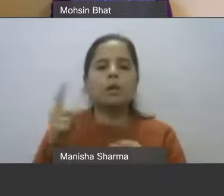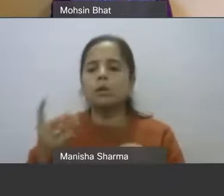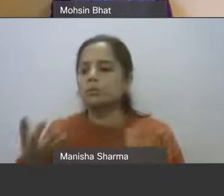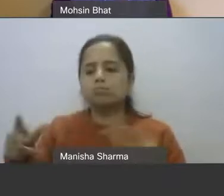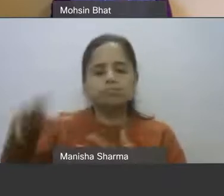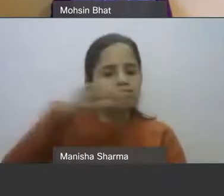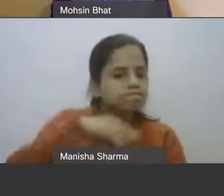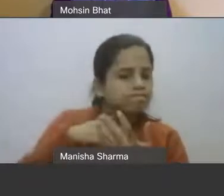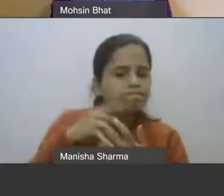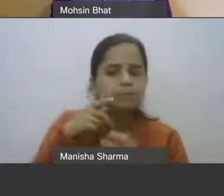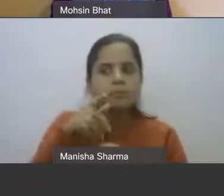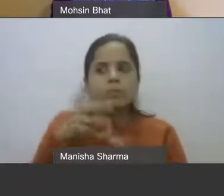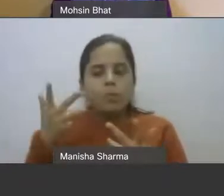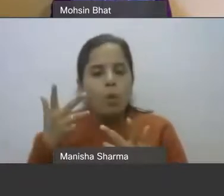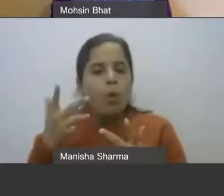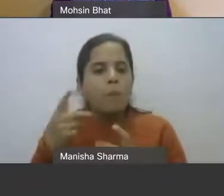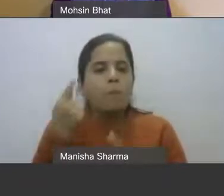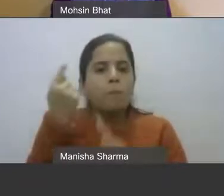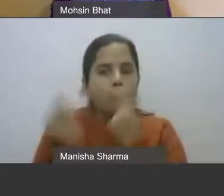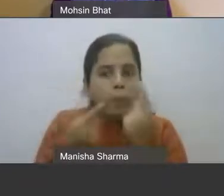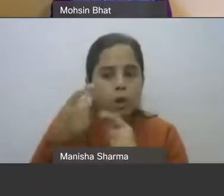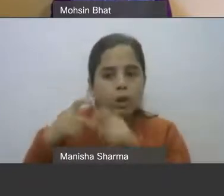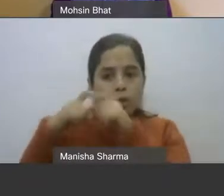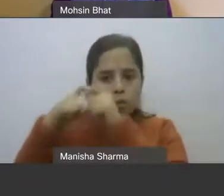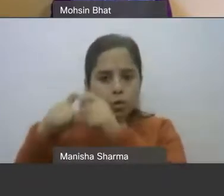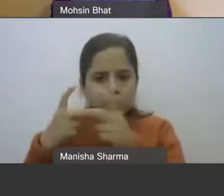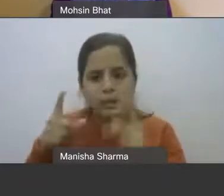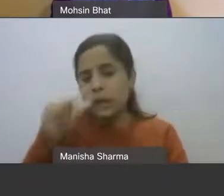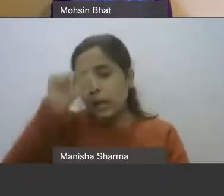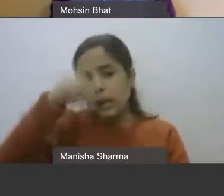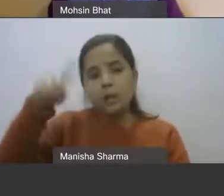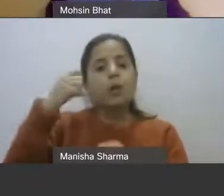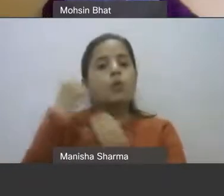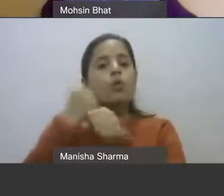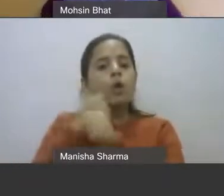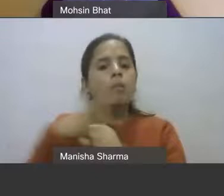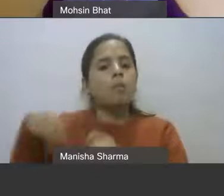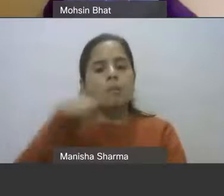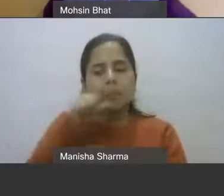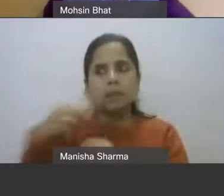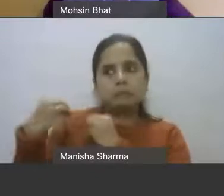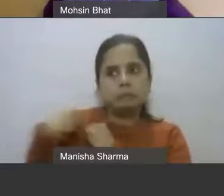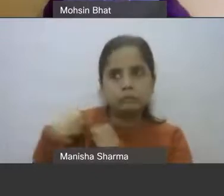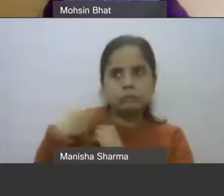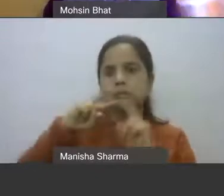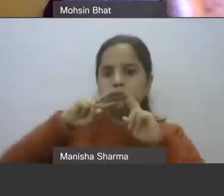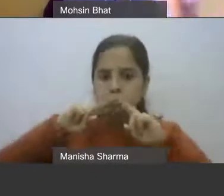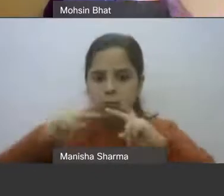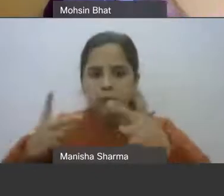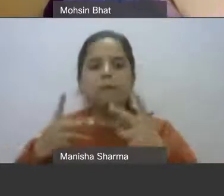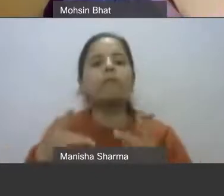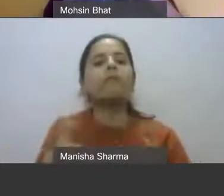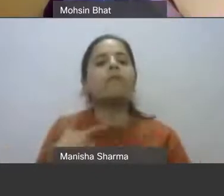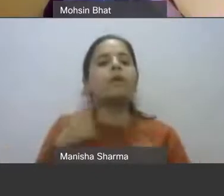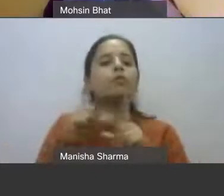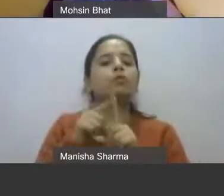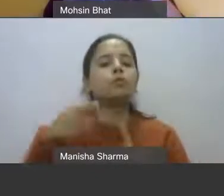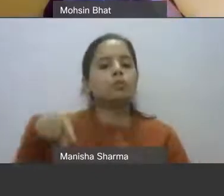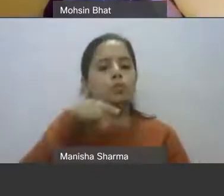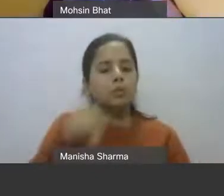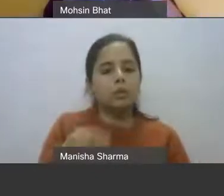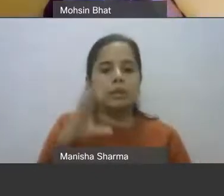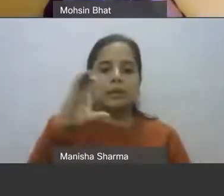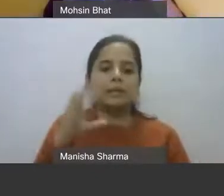the political question. The Indian government remains accountable politically to citizens